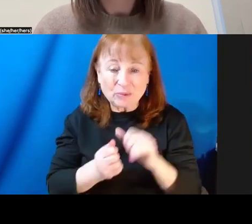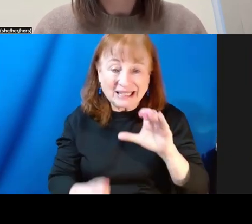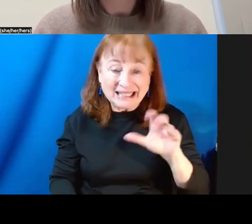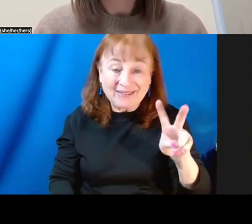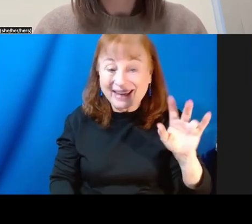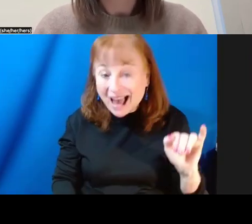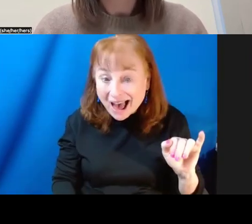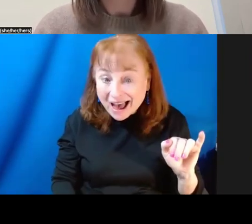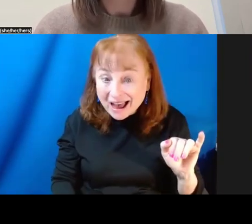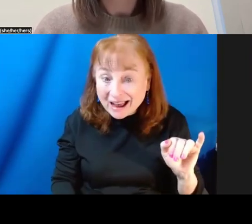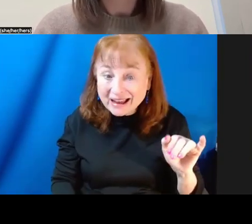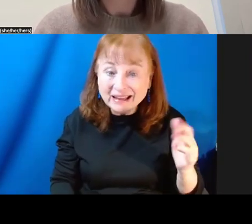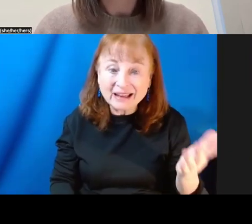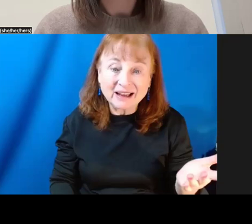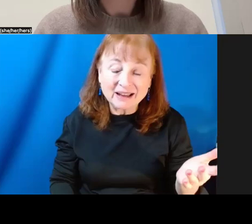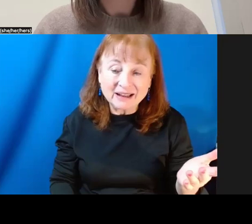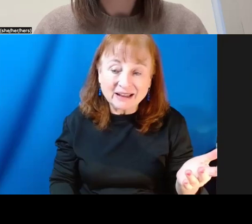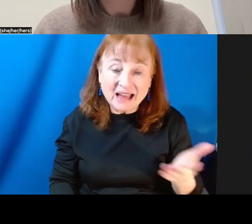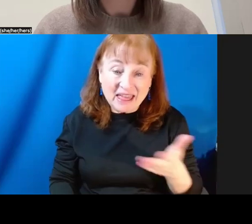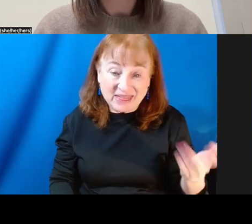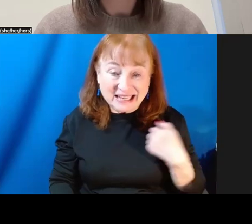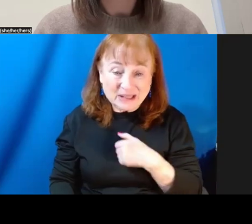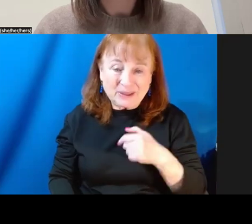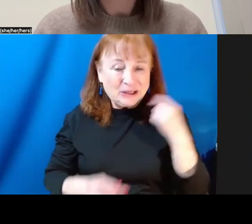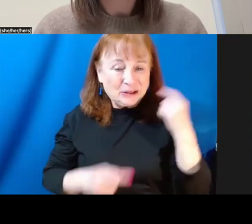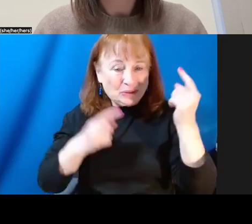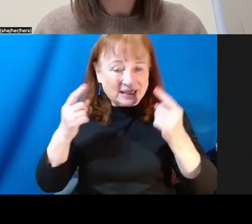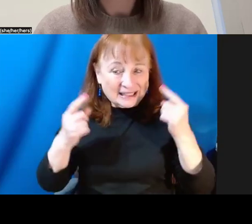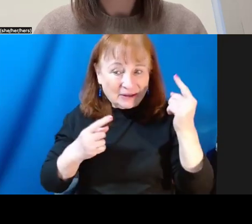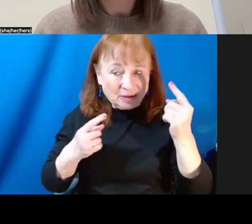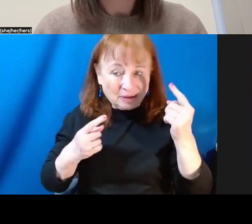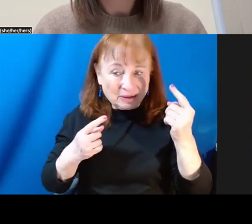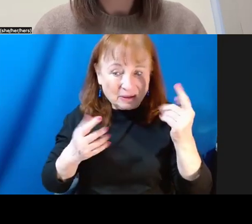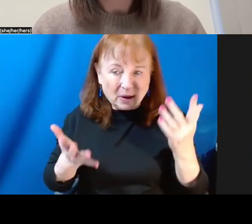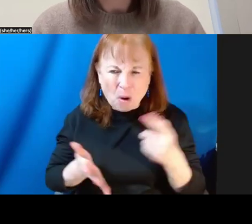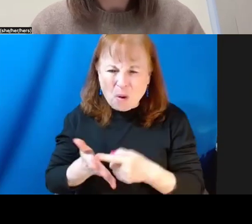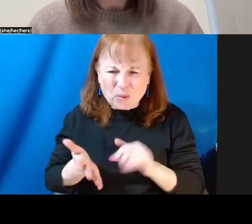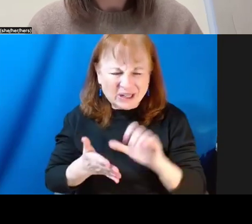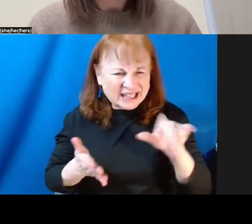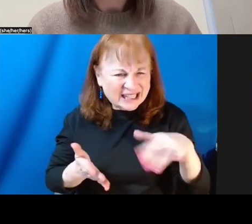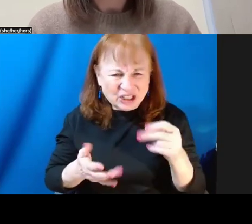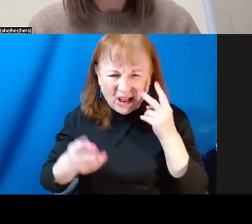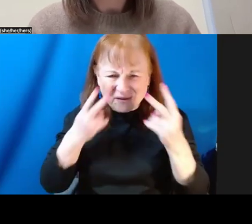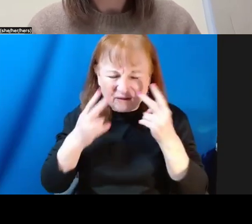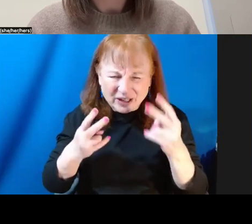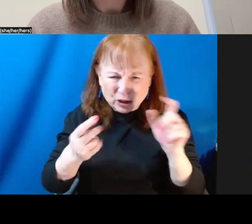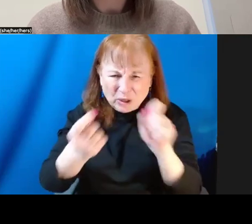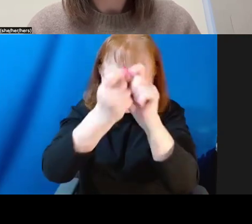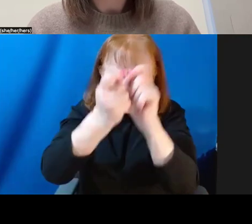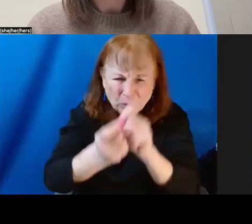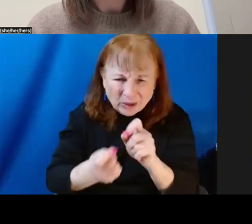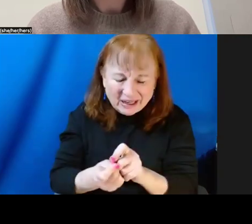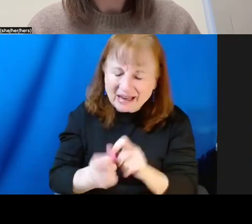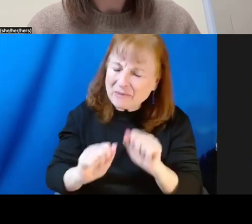CVI? Is also things that we need to take into consideration. What is that child's visual acuity and ability to